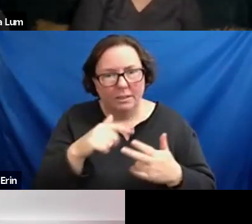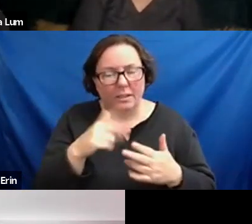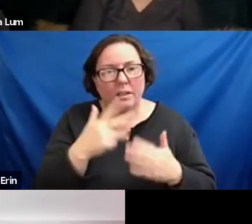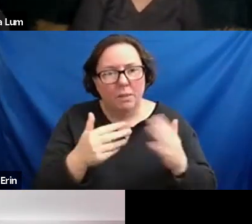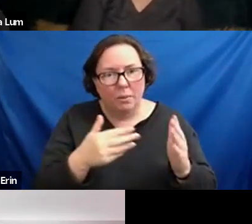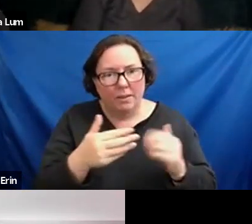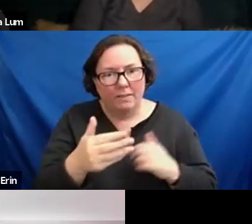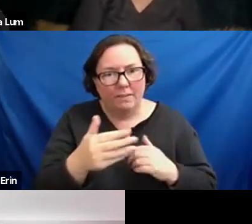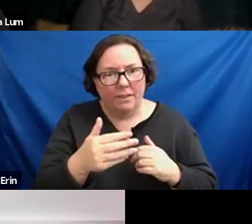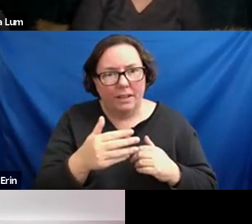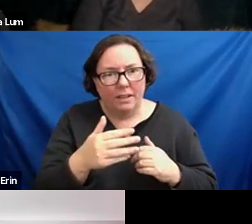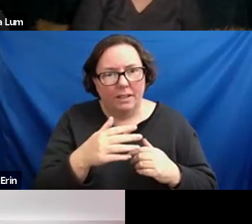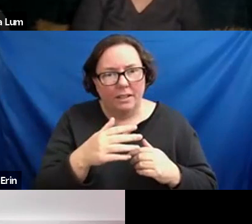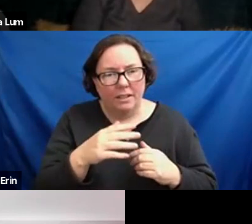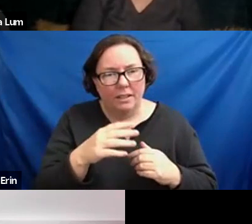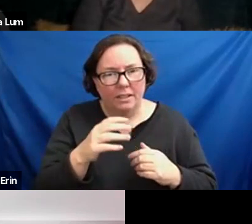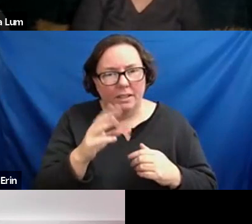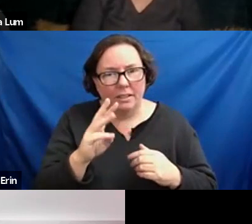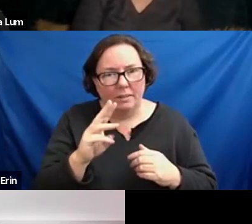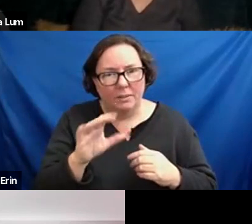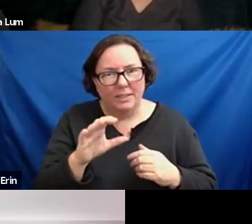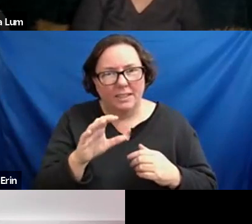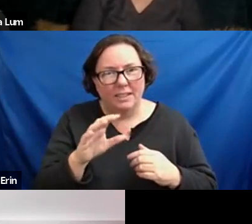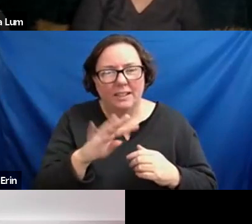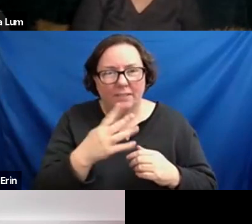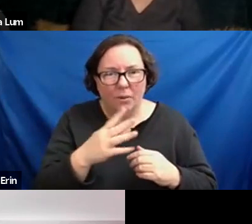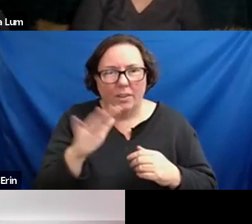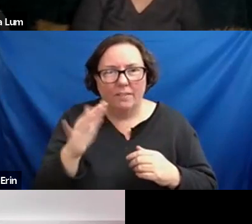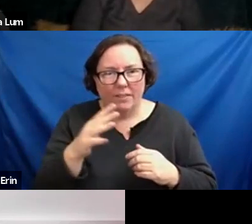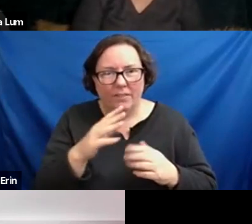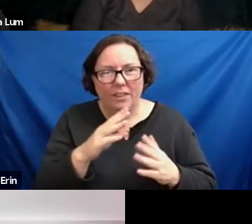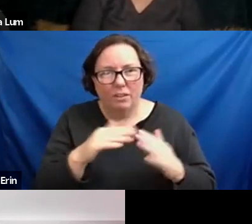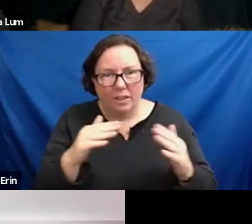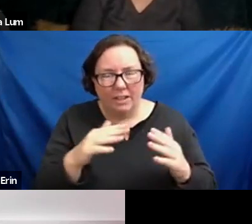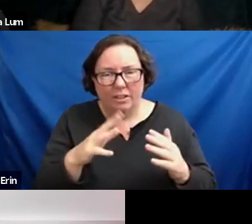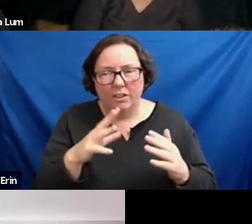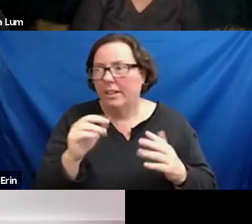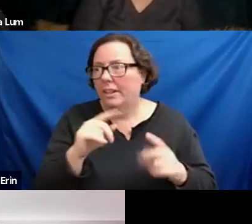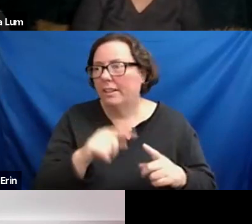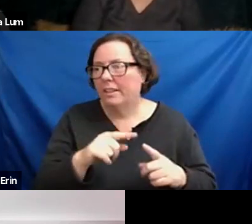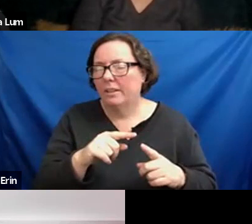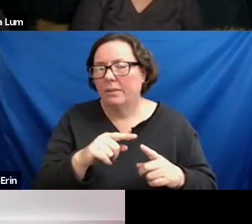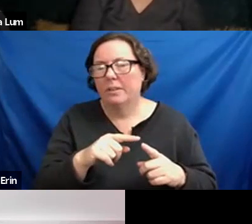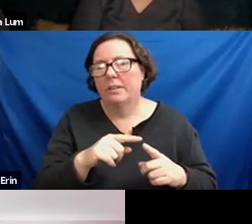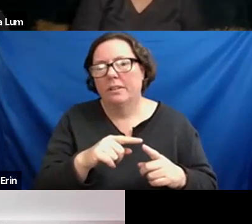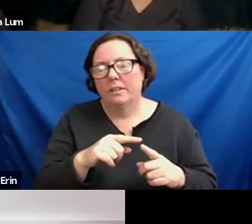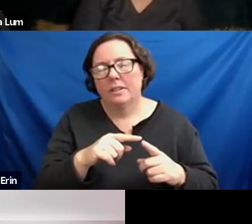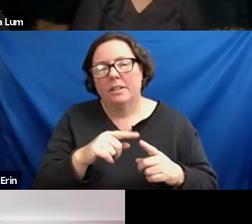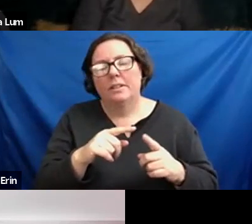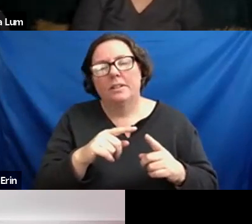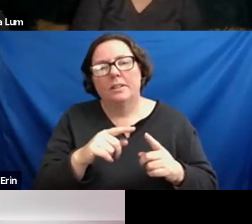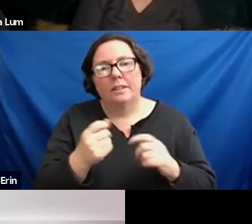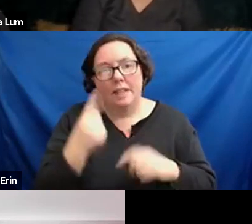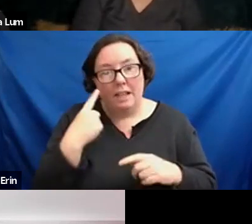invited into AWC as a 4th and a 5th grader, and both were invited and enrolled last year in